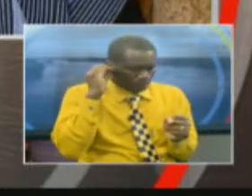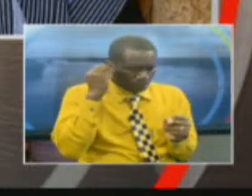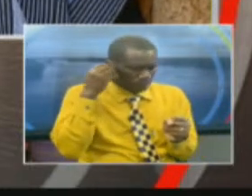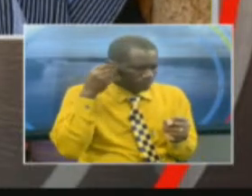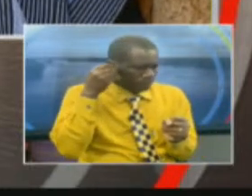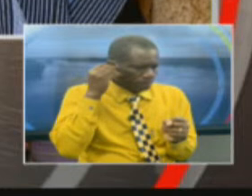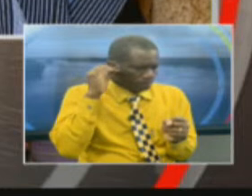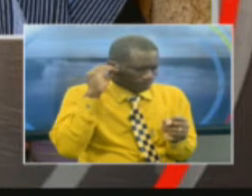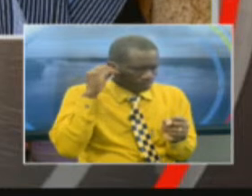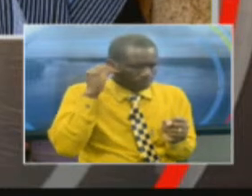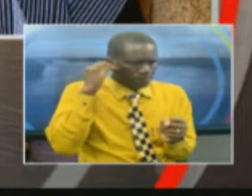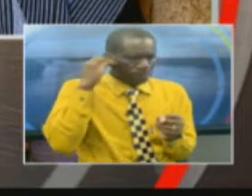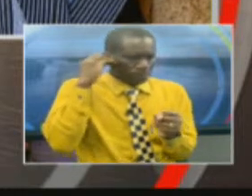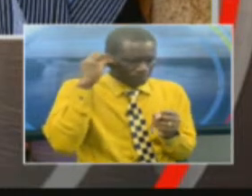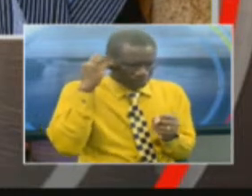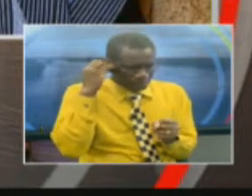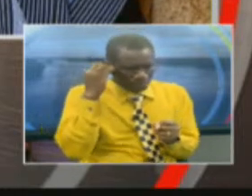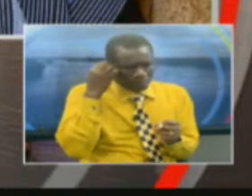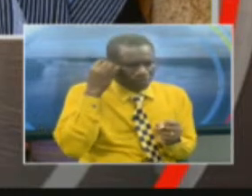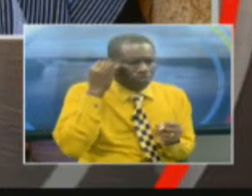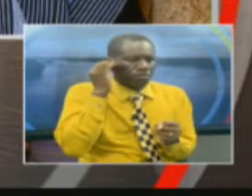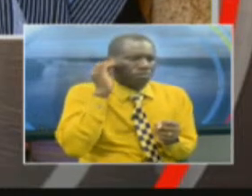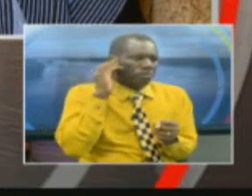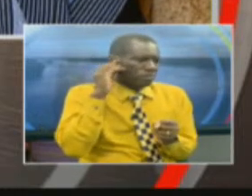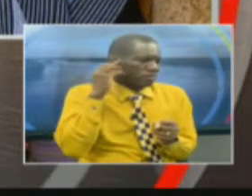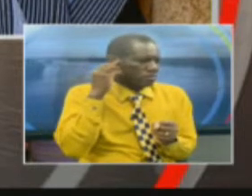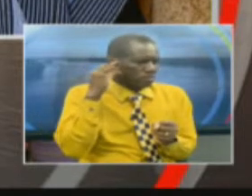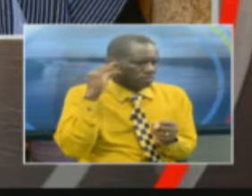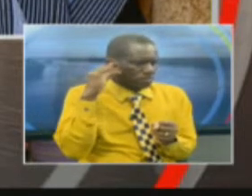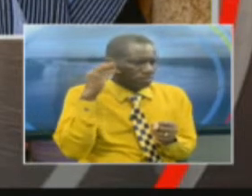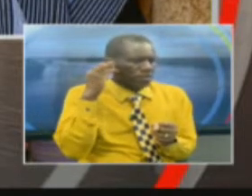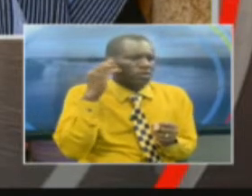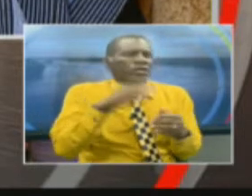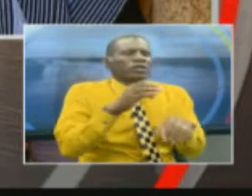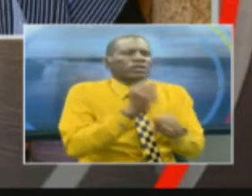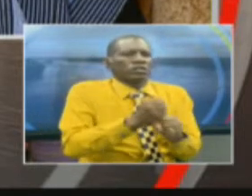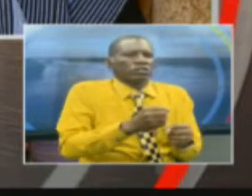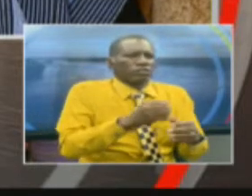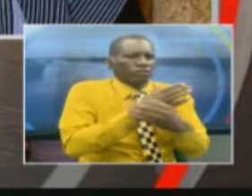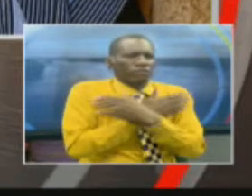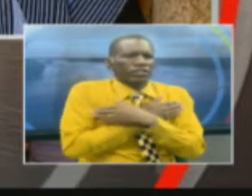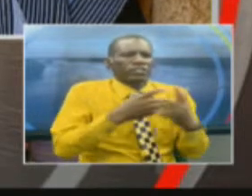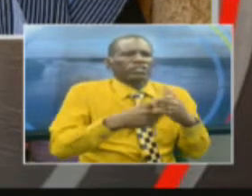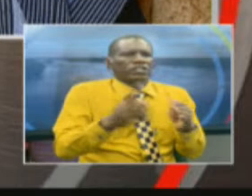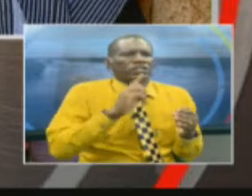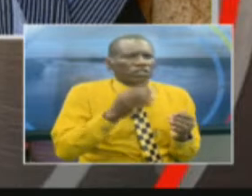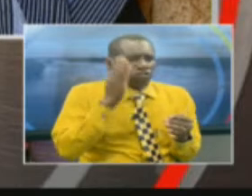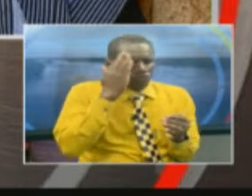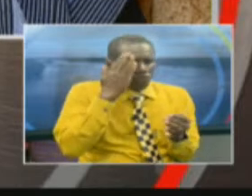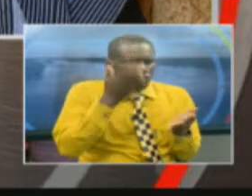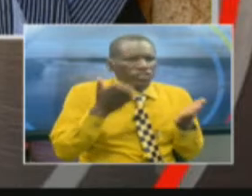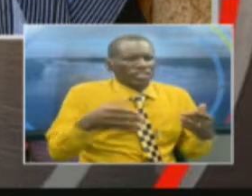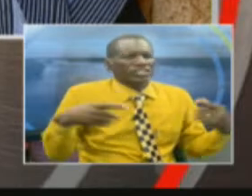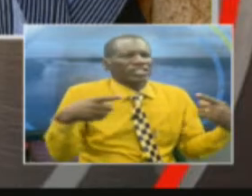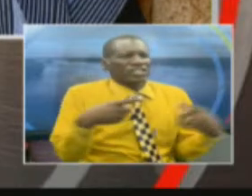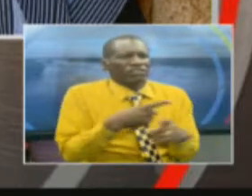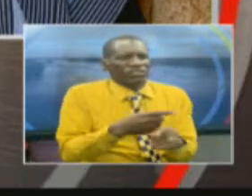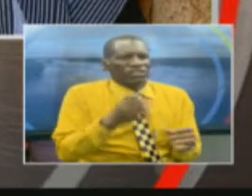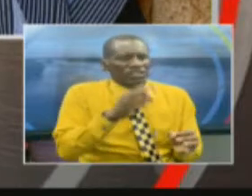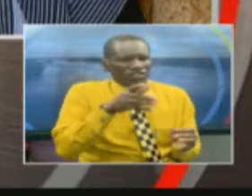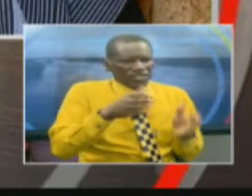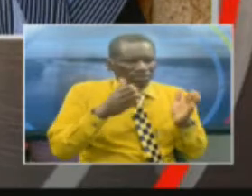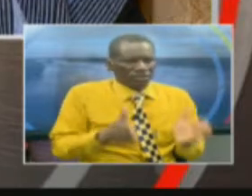this point, did friends, society start whispering in your ear, things would have been different if this guy